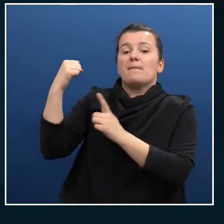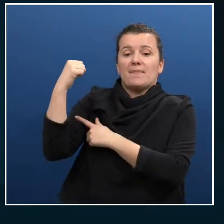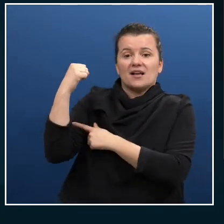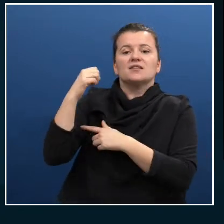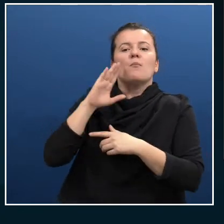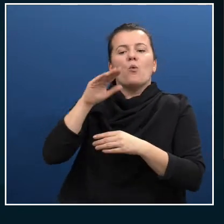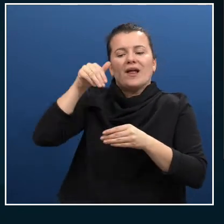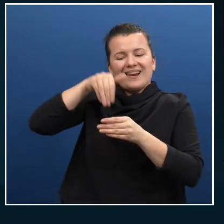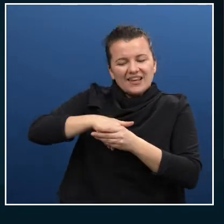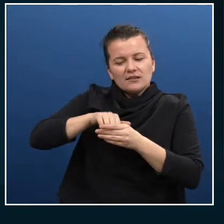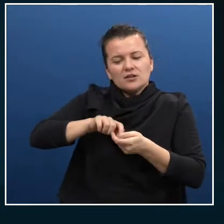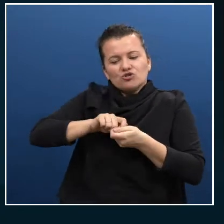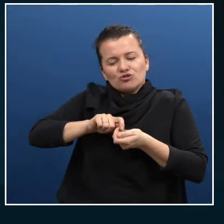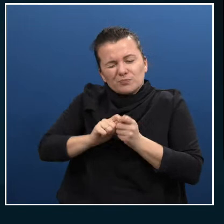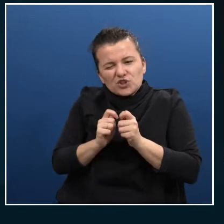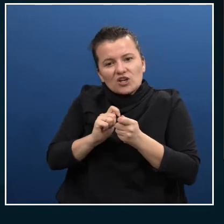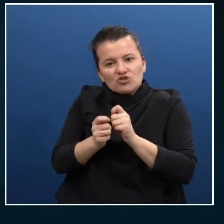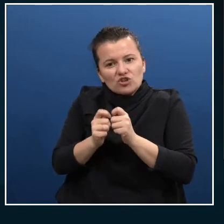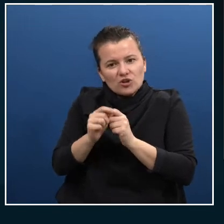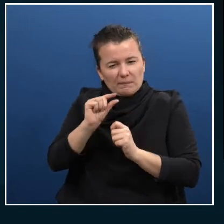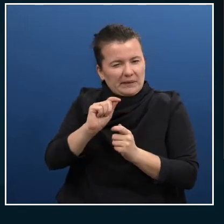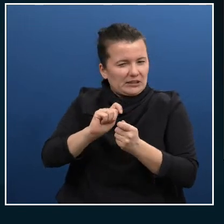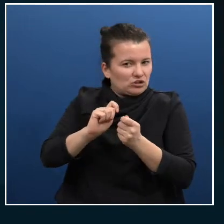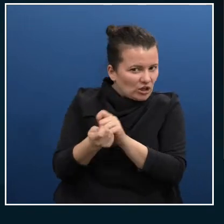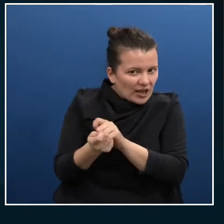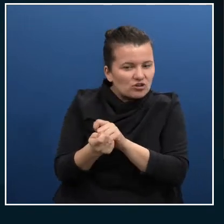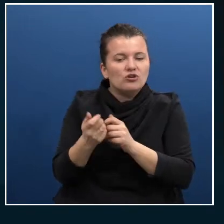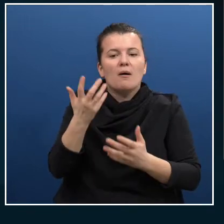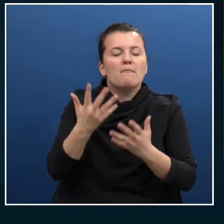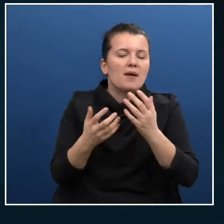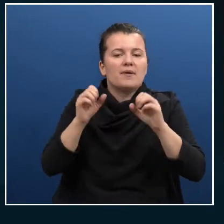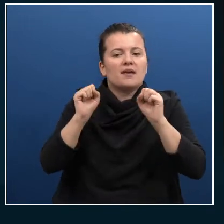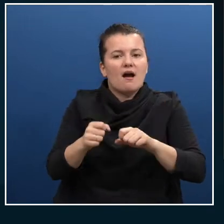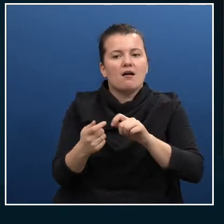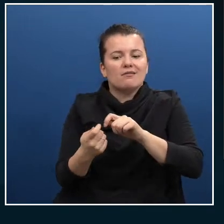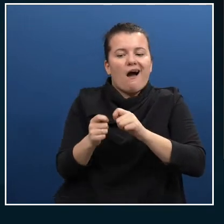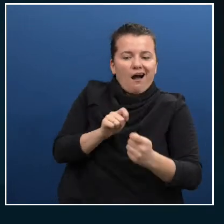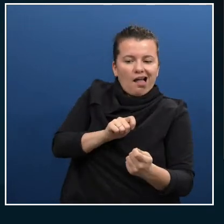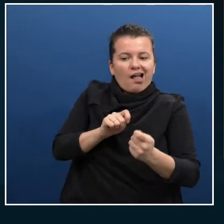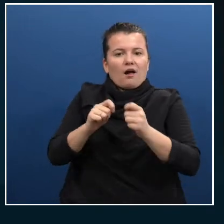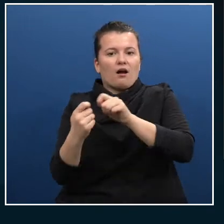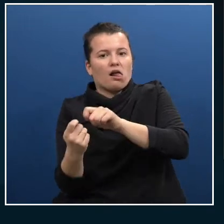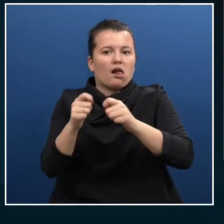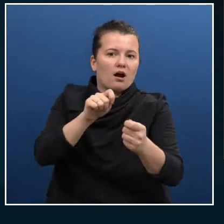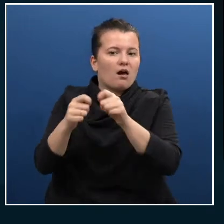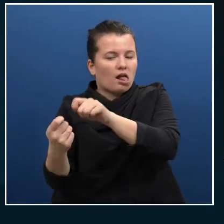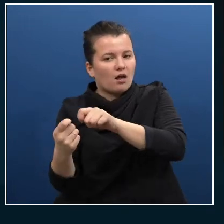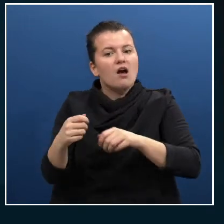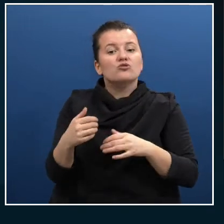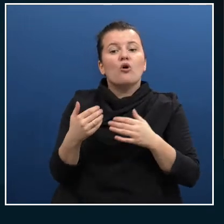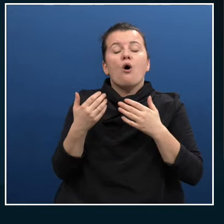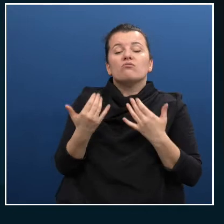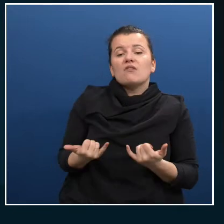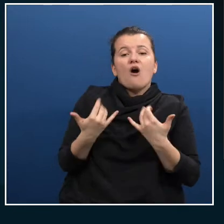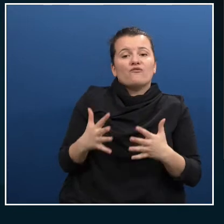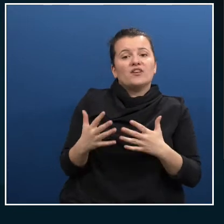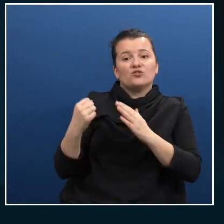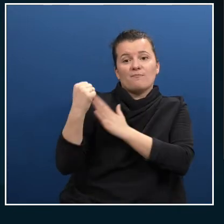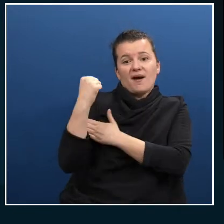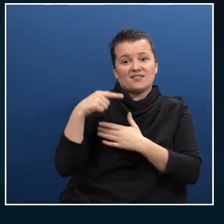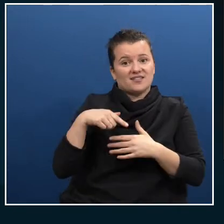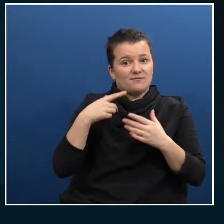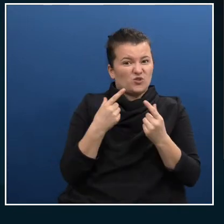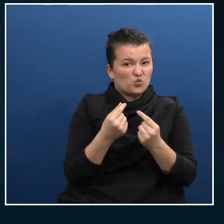file, which could allow for some breaking changes. So speaking of those, I think, Esther, you wanted to cover